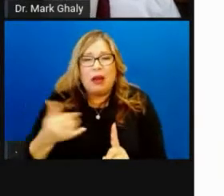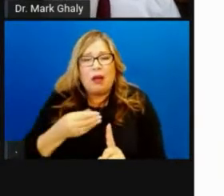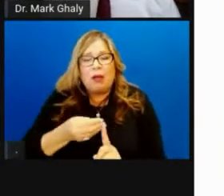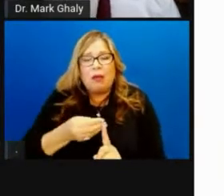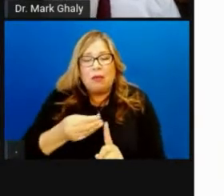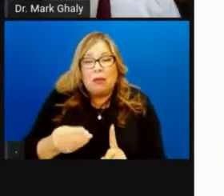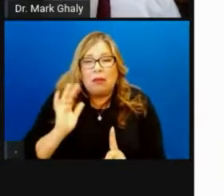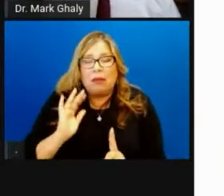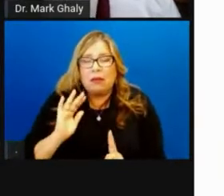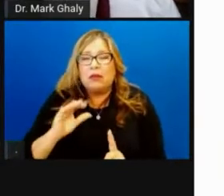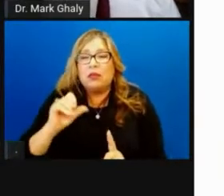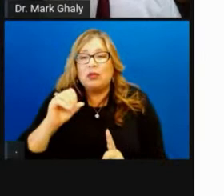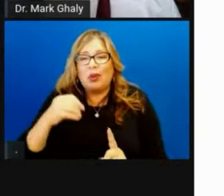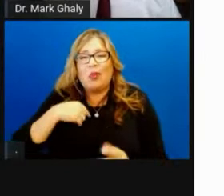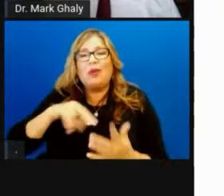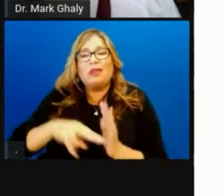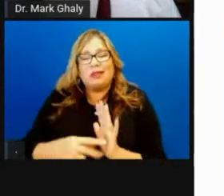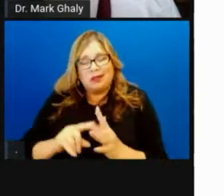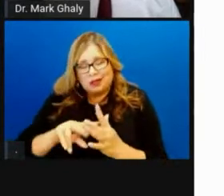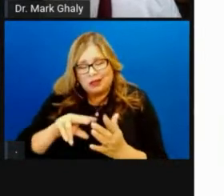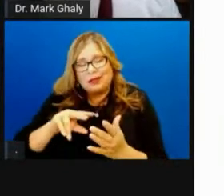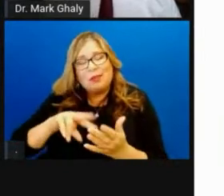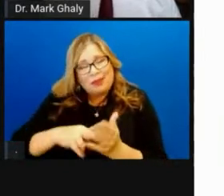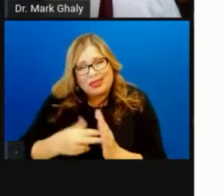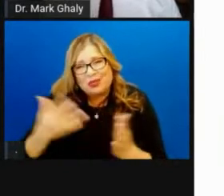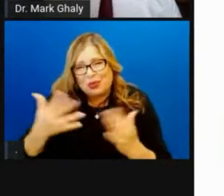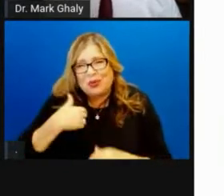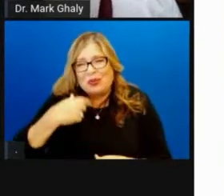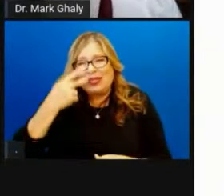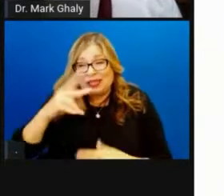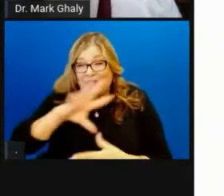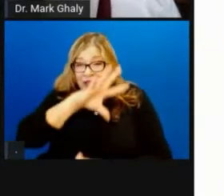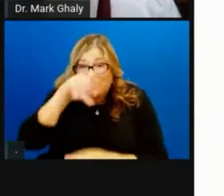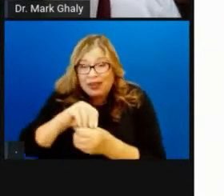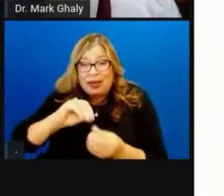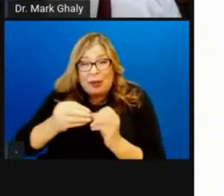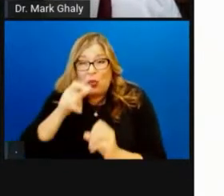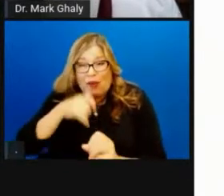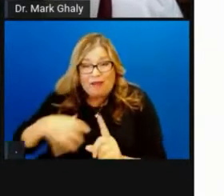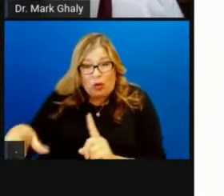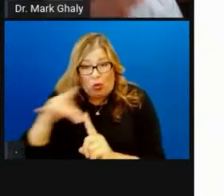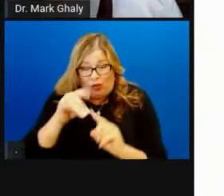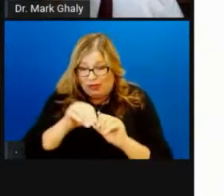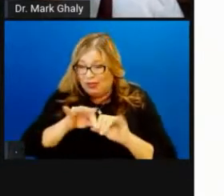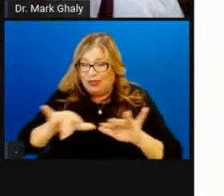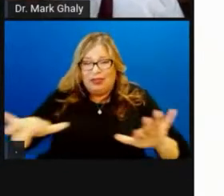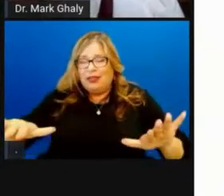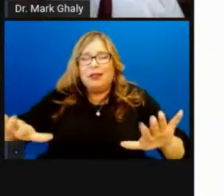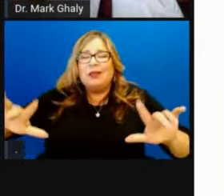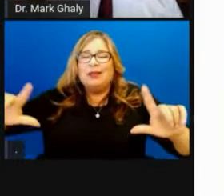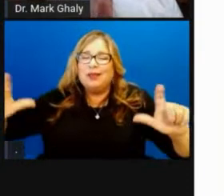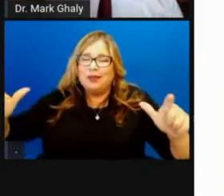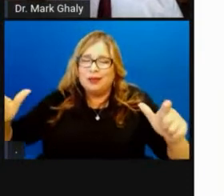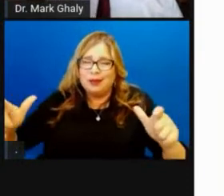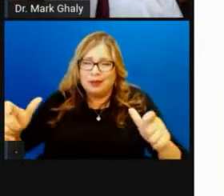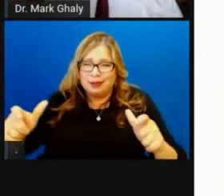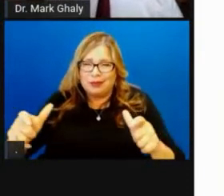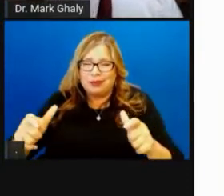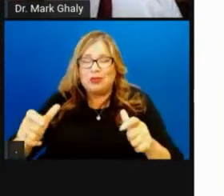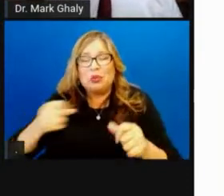to see contraction of the total caseload, and that would, over time, continue to drop.